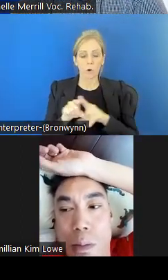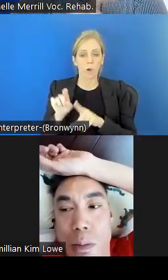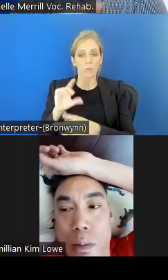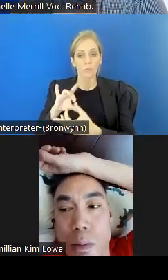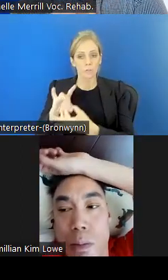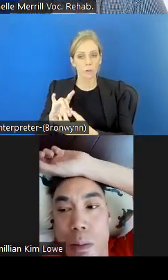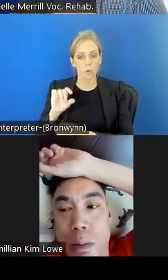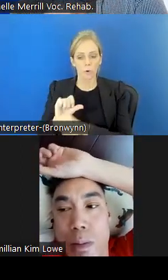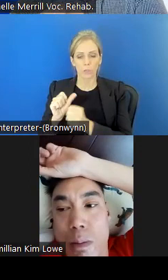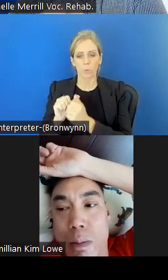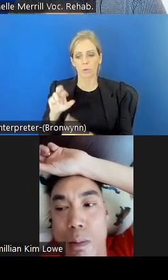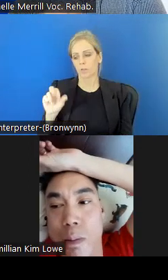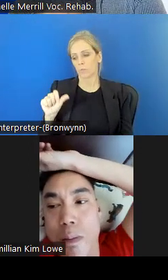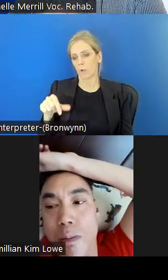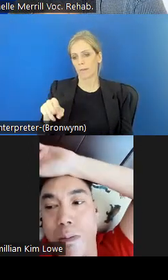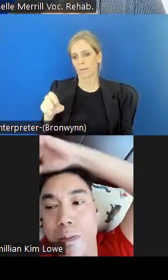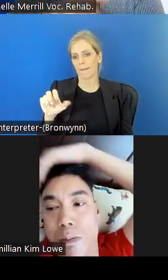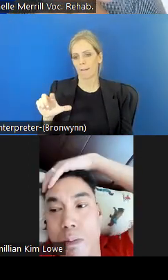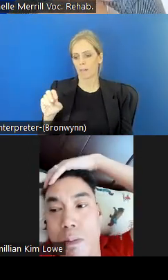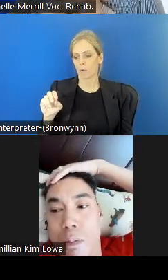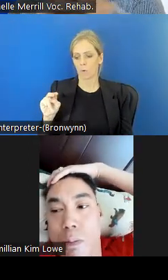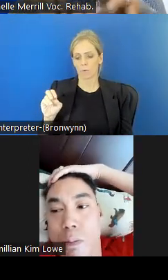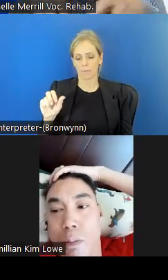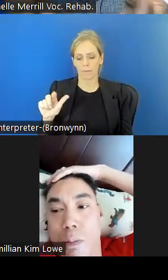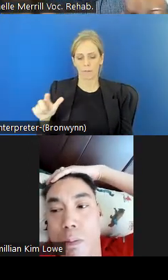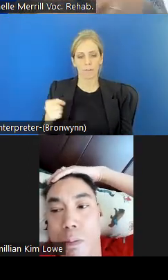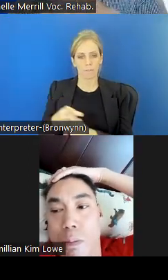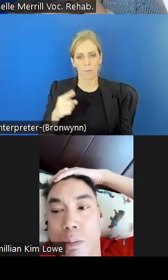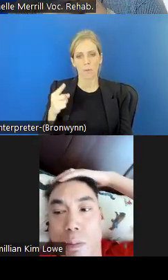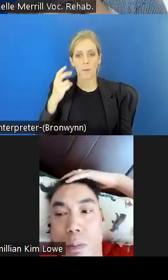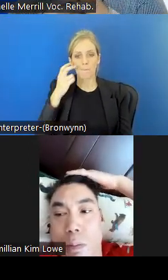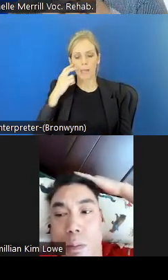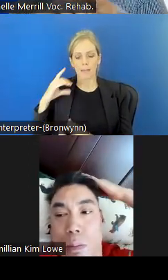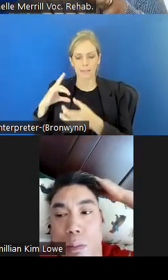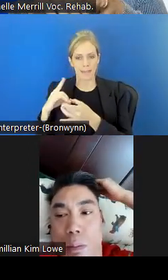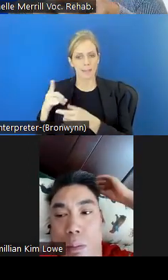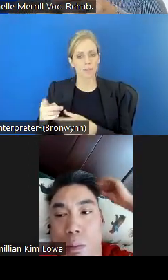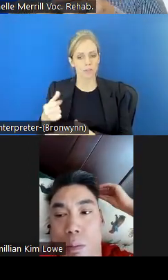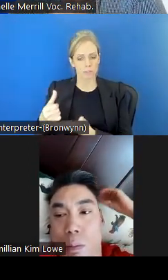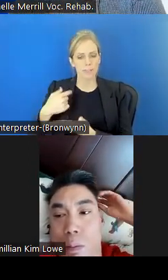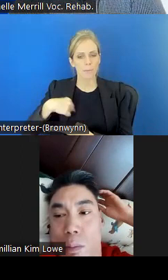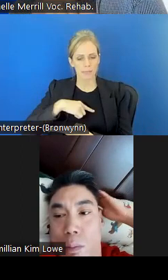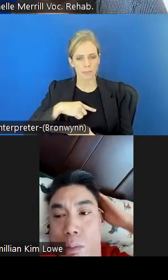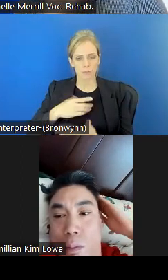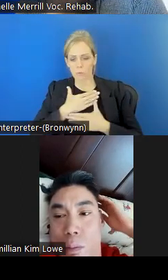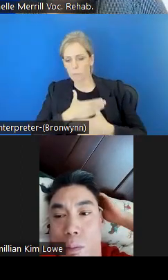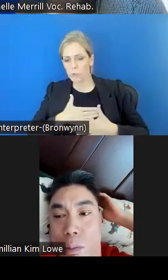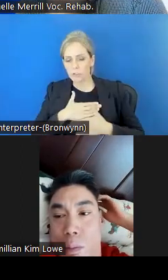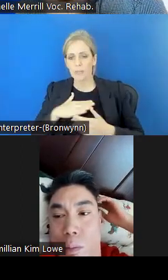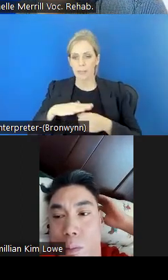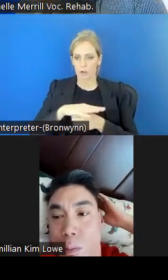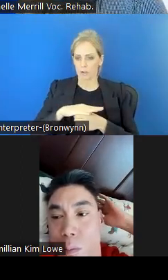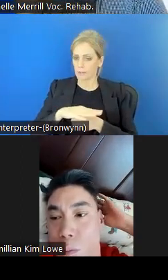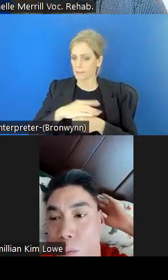who has been helping us to appreciate that any place where we can make some changes we have. Like, for example, we used to have